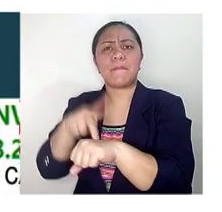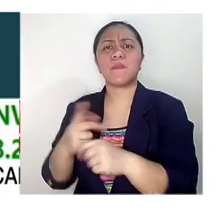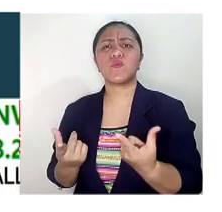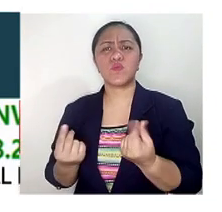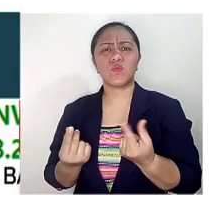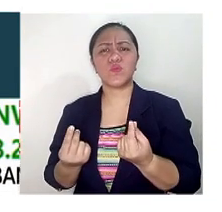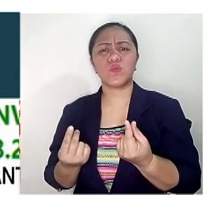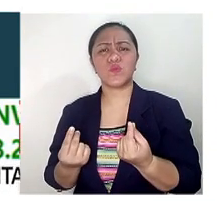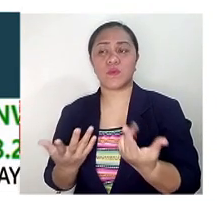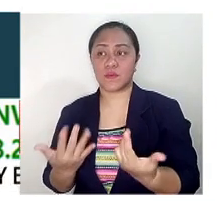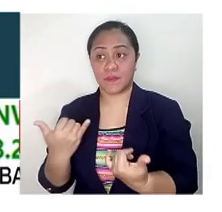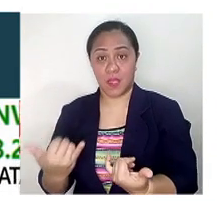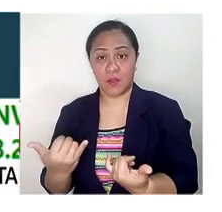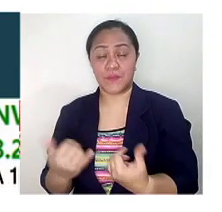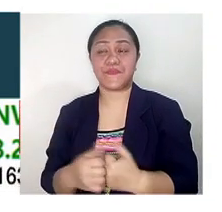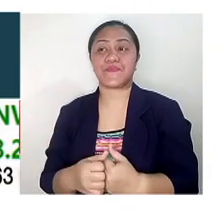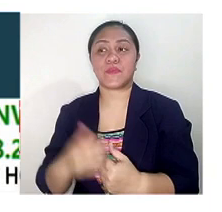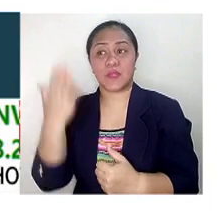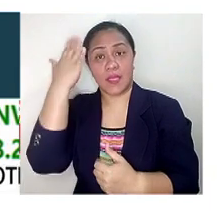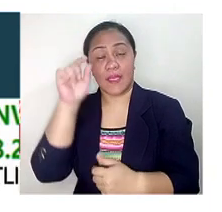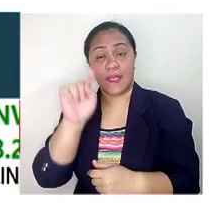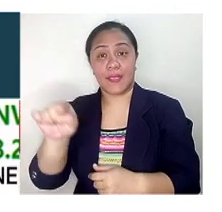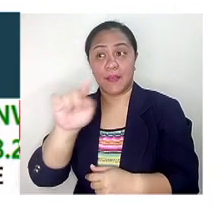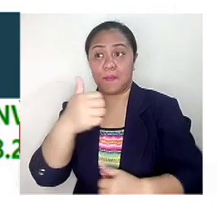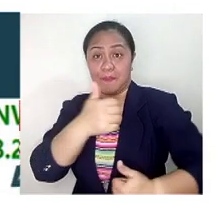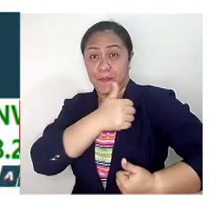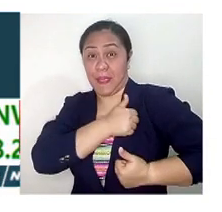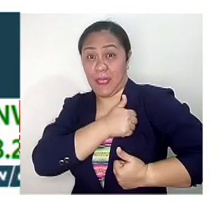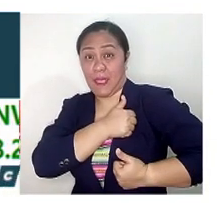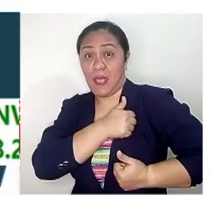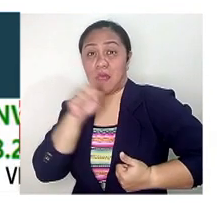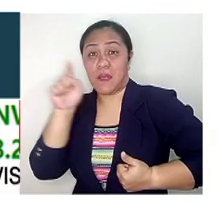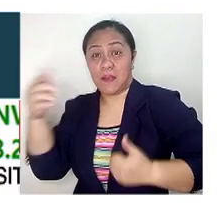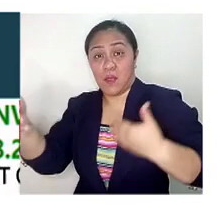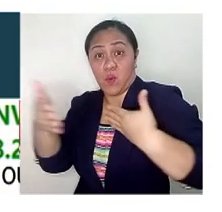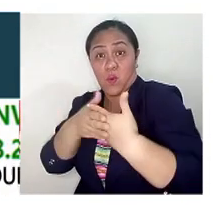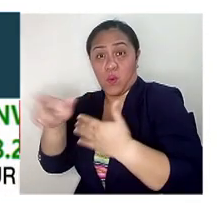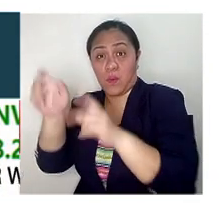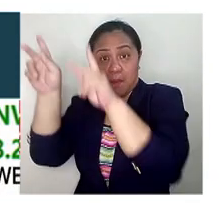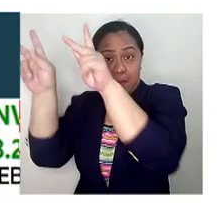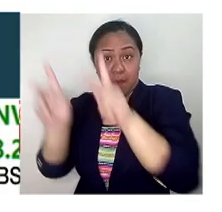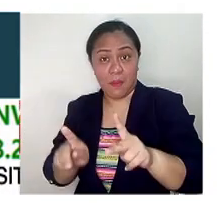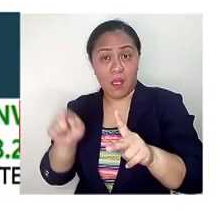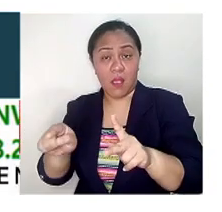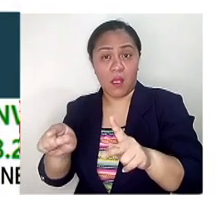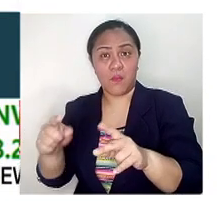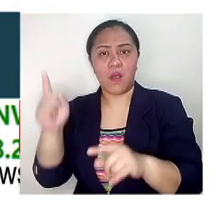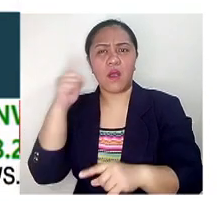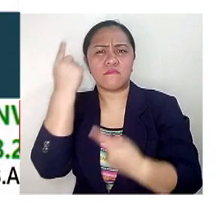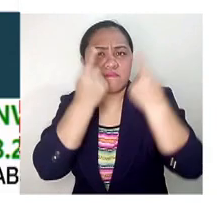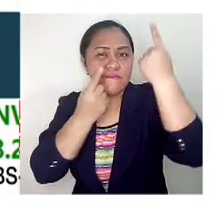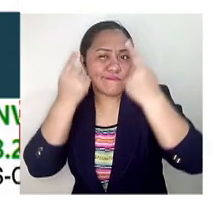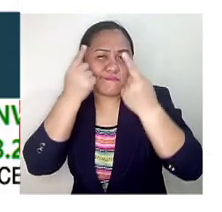Well, at this point, given that you now have a military base so close to Palawan, the only logical response will be to also beef